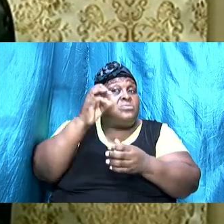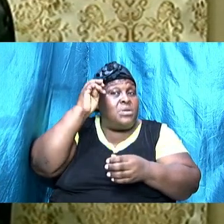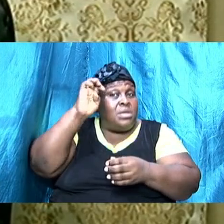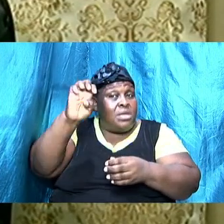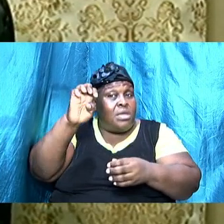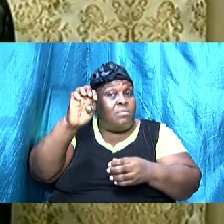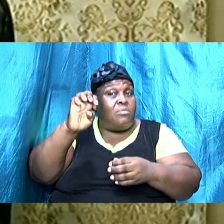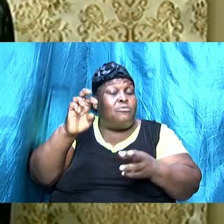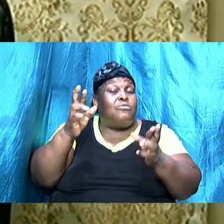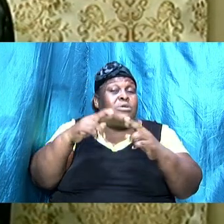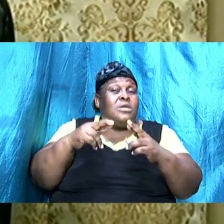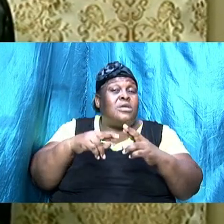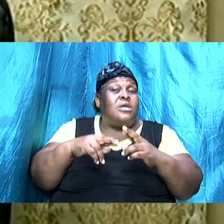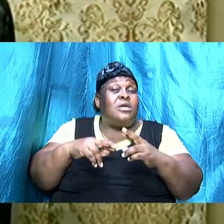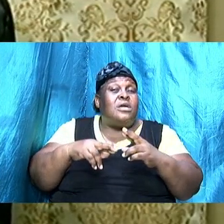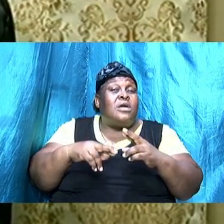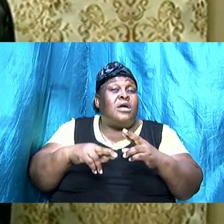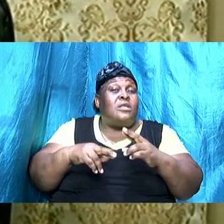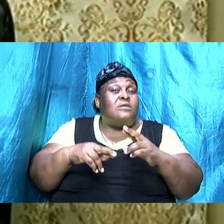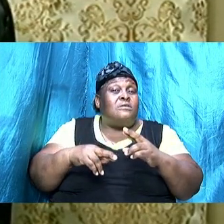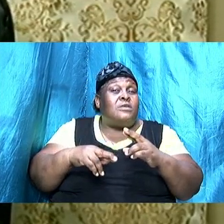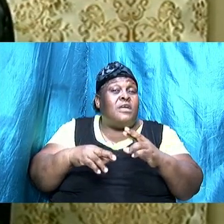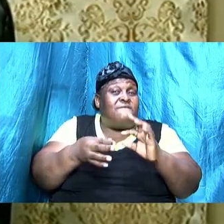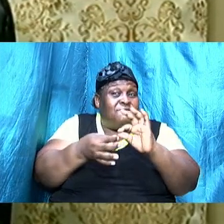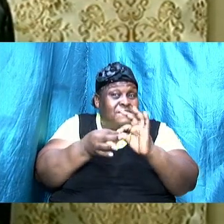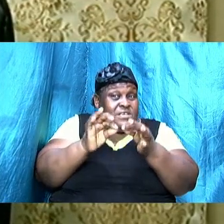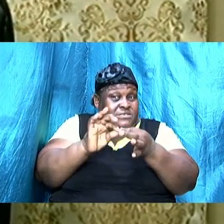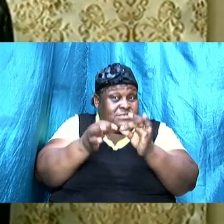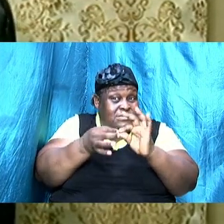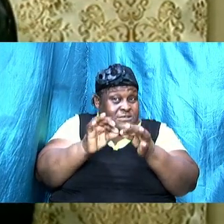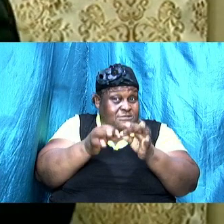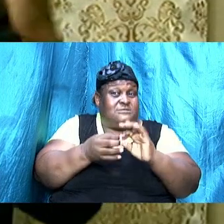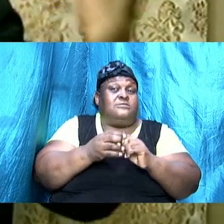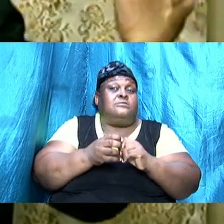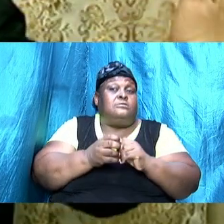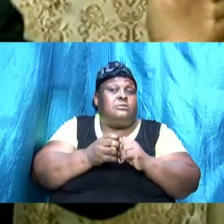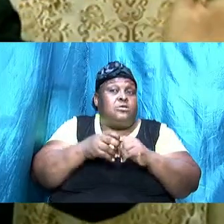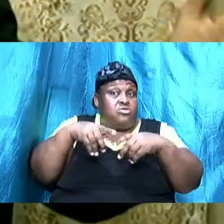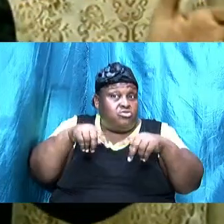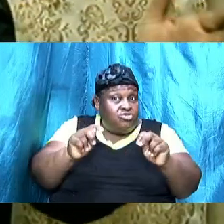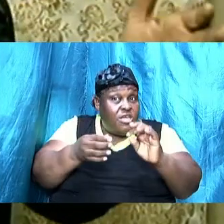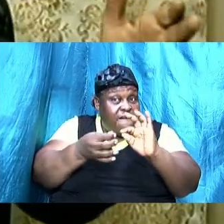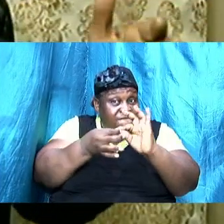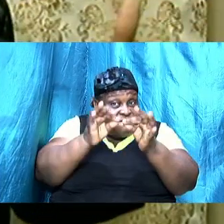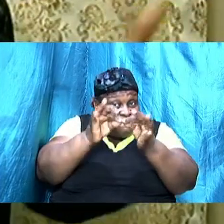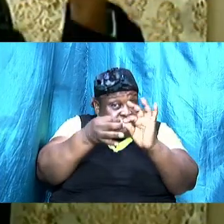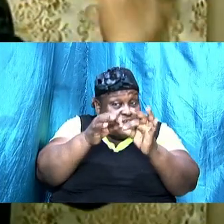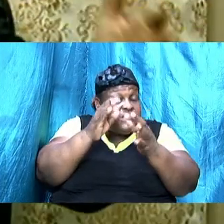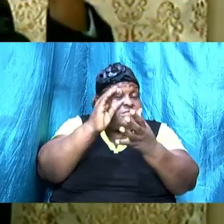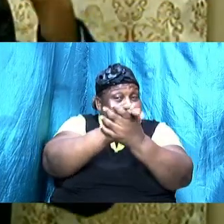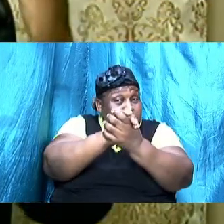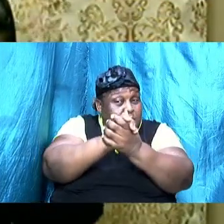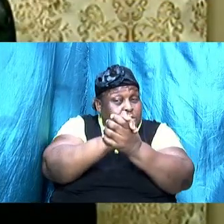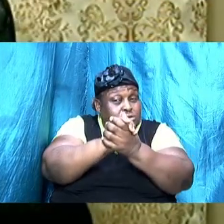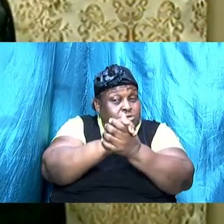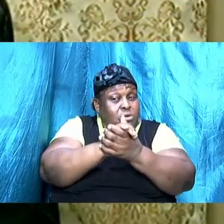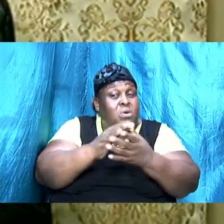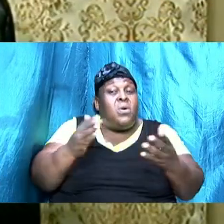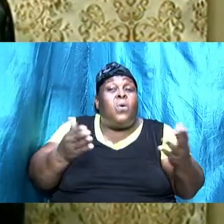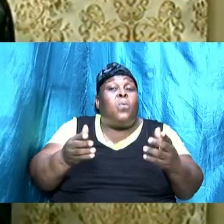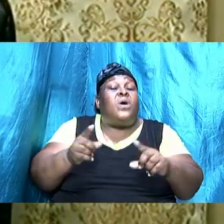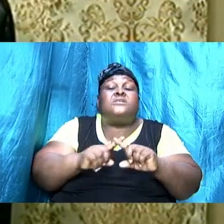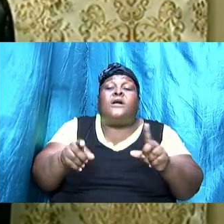can move to fix it, move to address it, move to do a couple of things. We have spoken about what we have to do. What we cannot